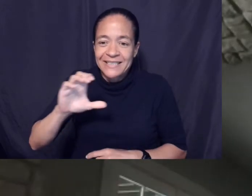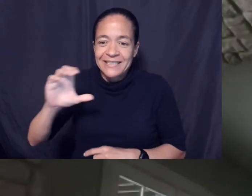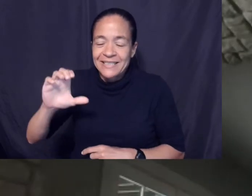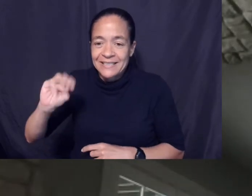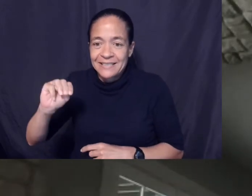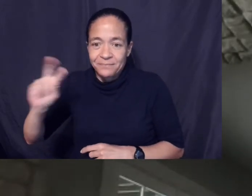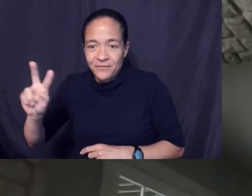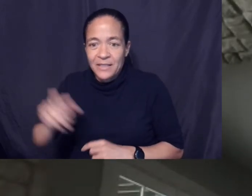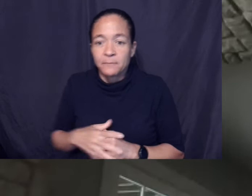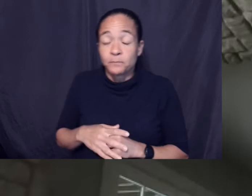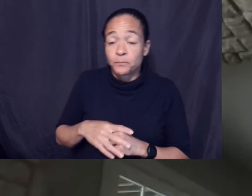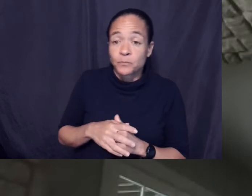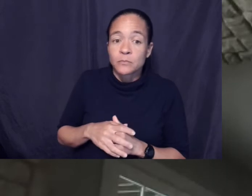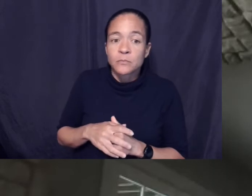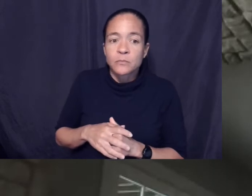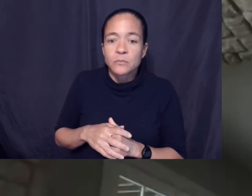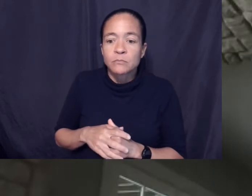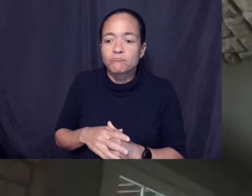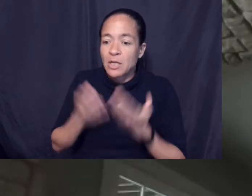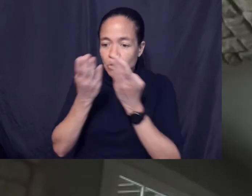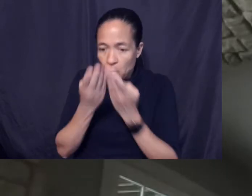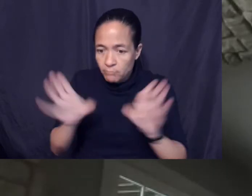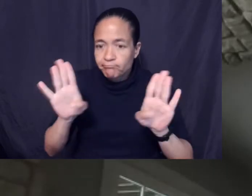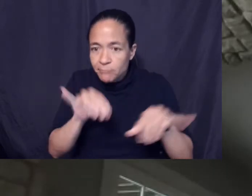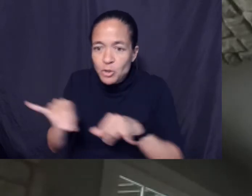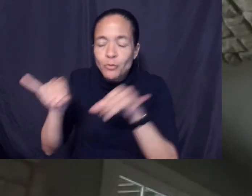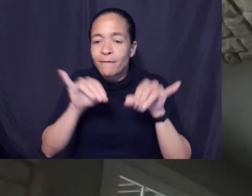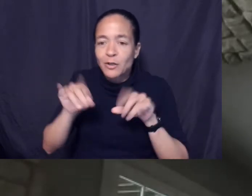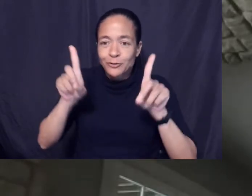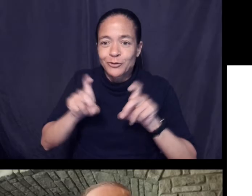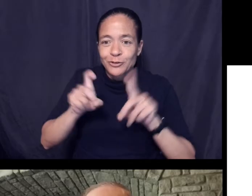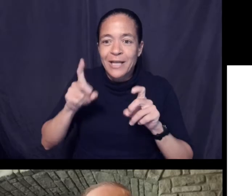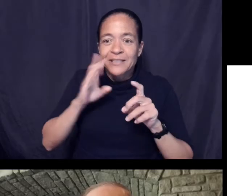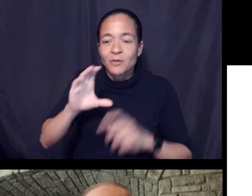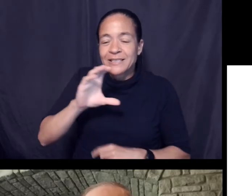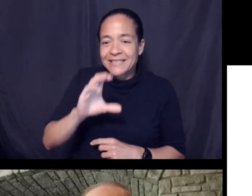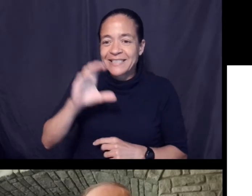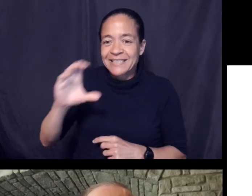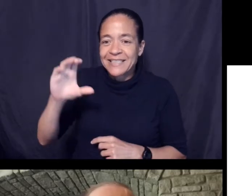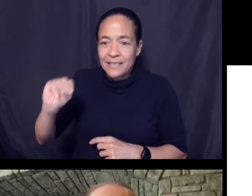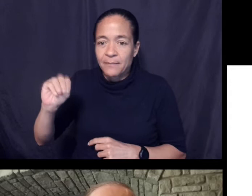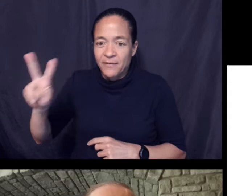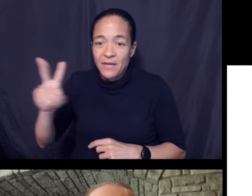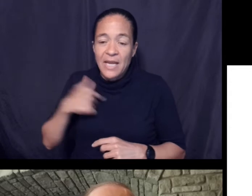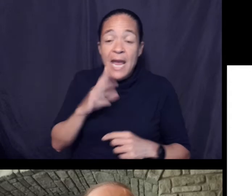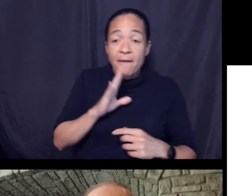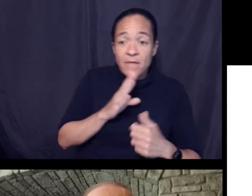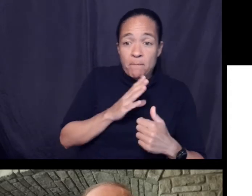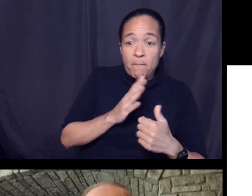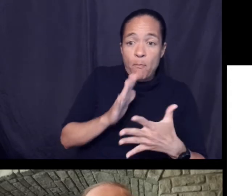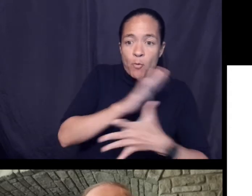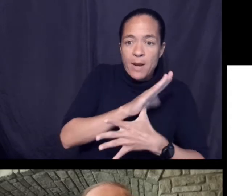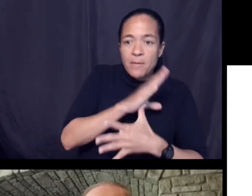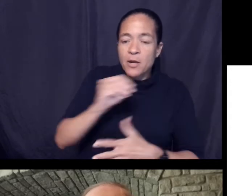Okay, so to start out with, to talk about universal screening for congenital CMV. So there's both maternal primary and